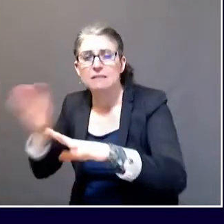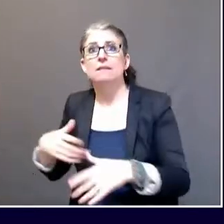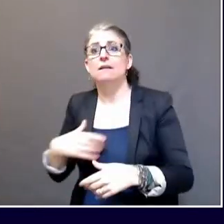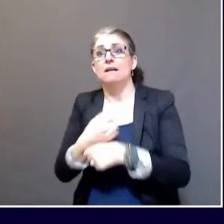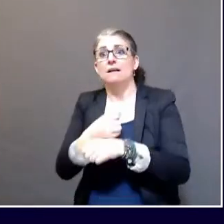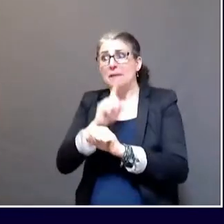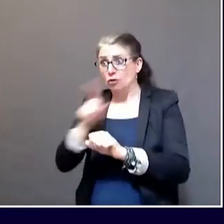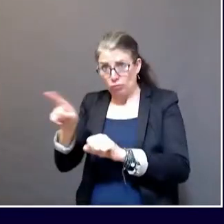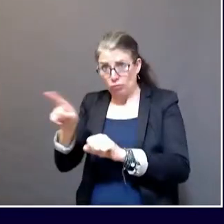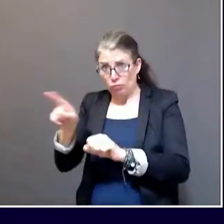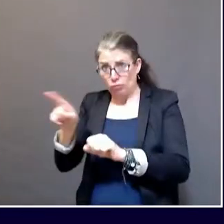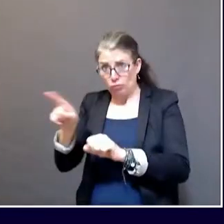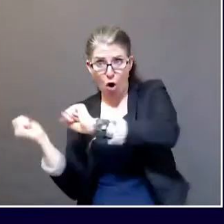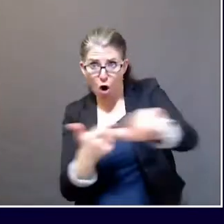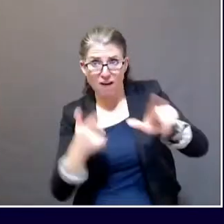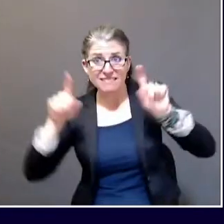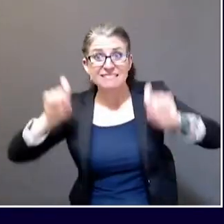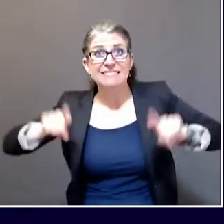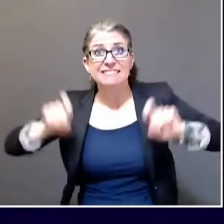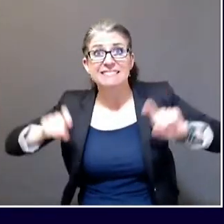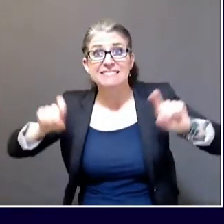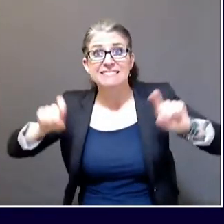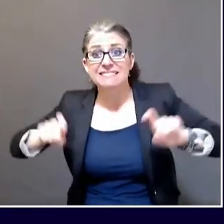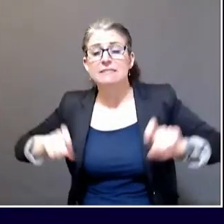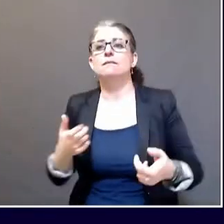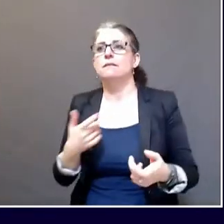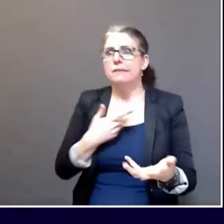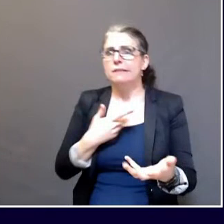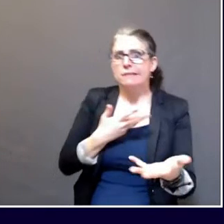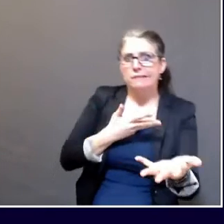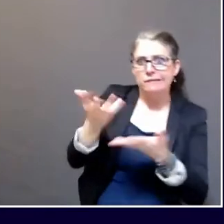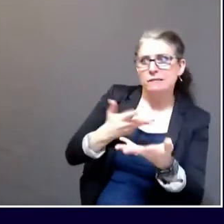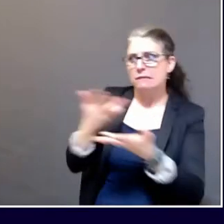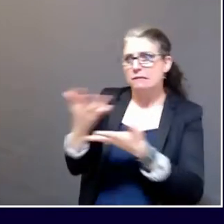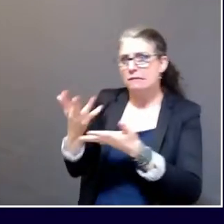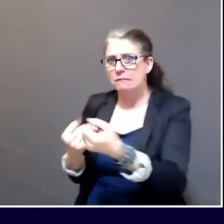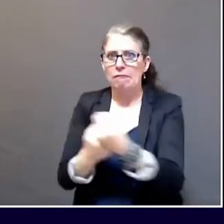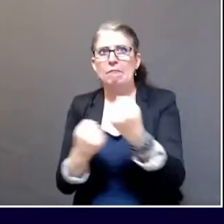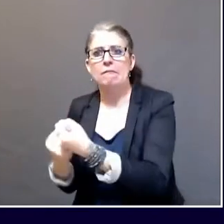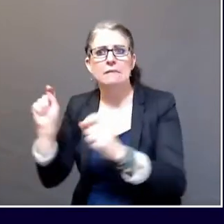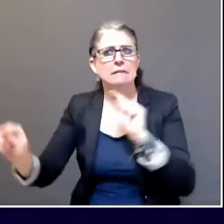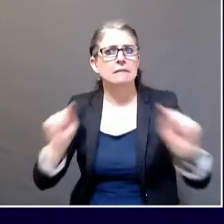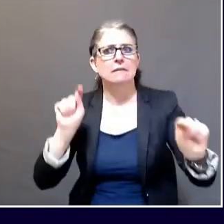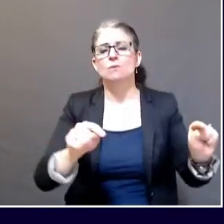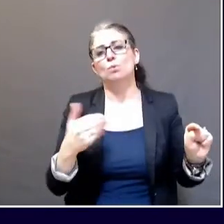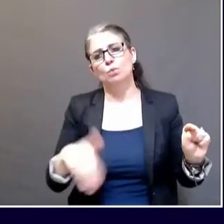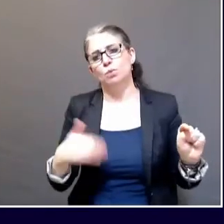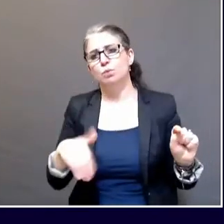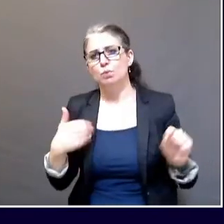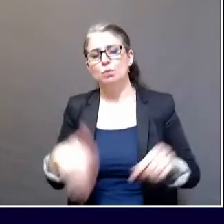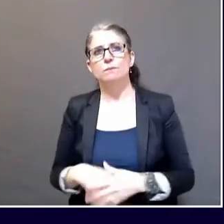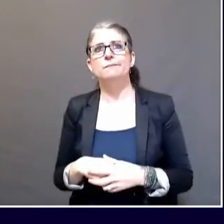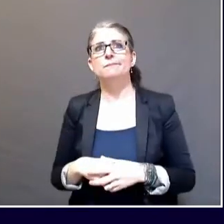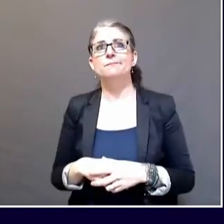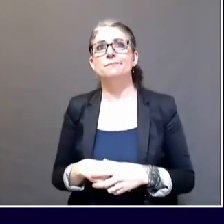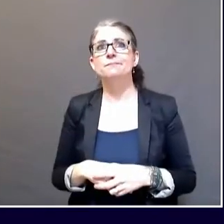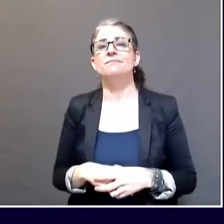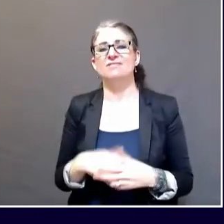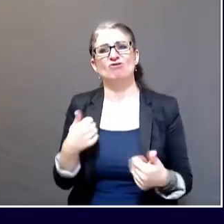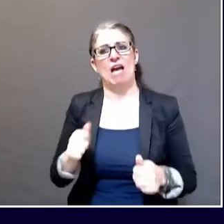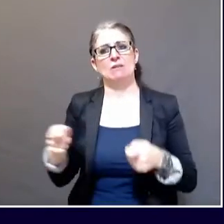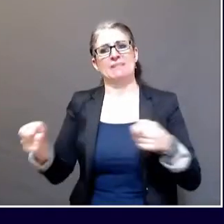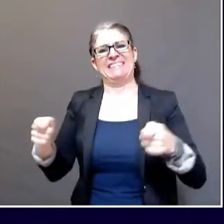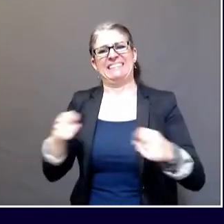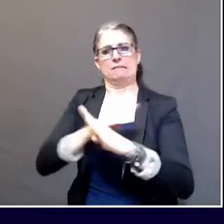on infection control practices to minimize the spread of COVID-19 within the facility. We will continue to work with both of